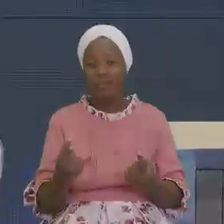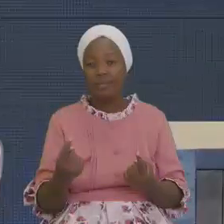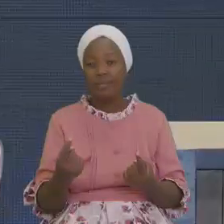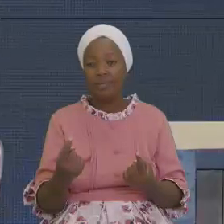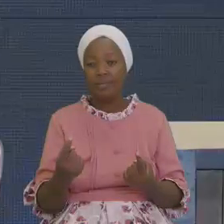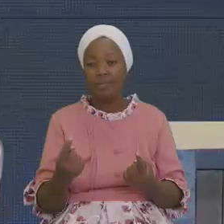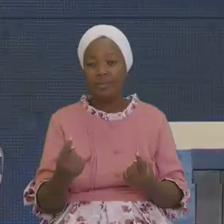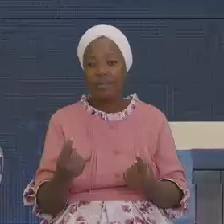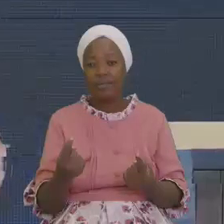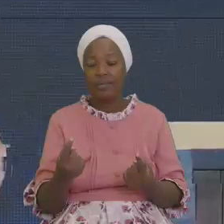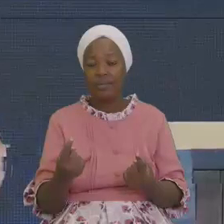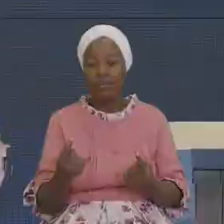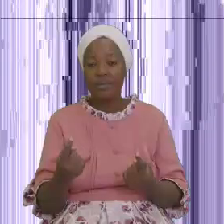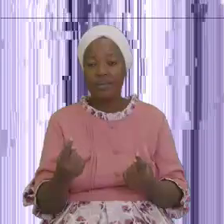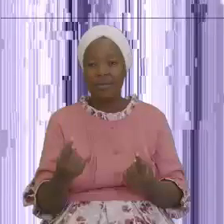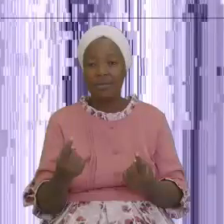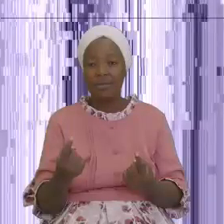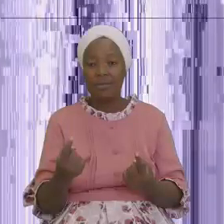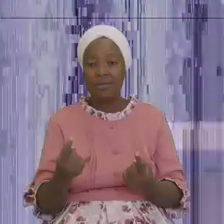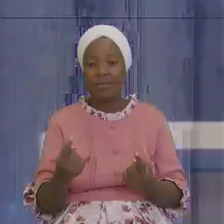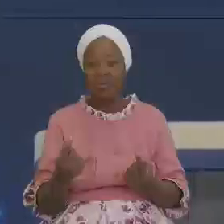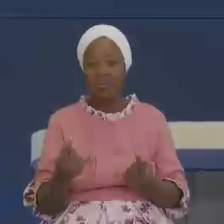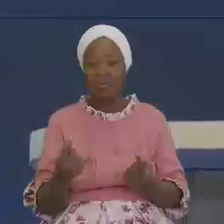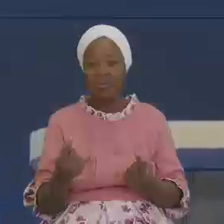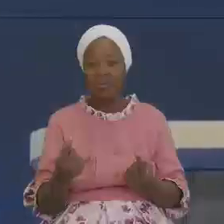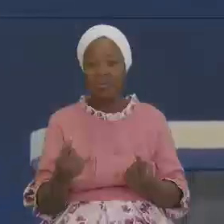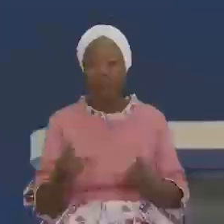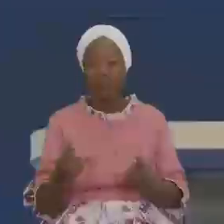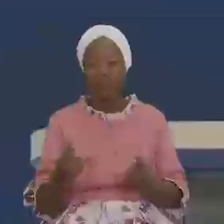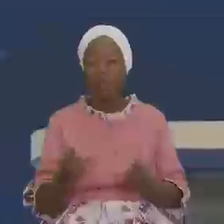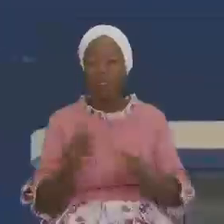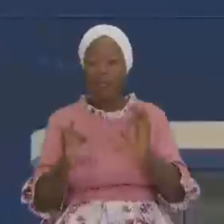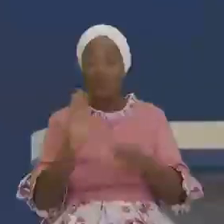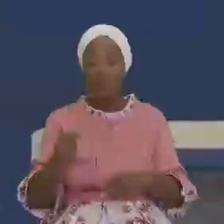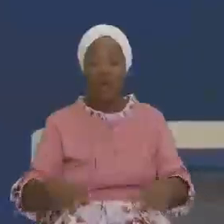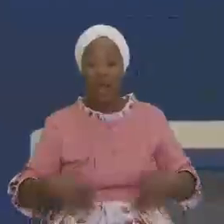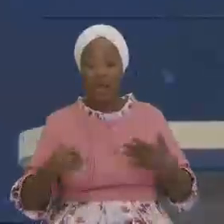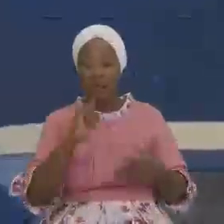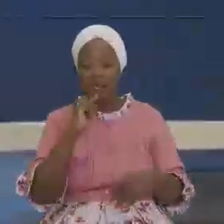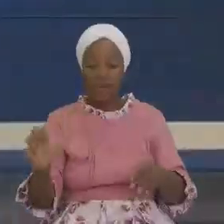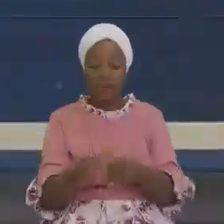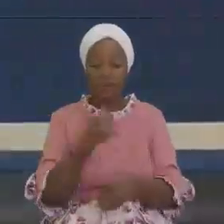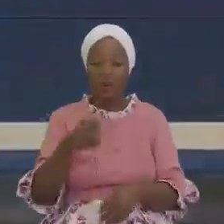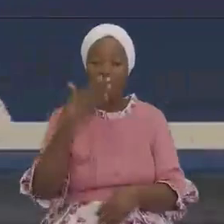if your life is full of evil, life is full of evil,